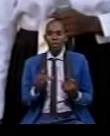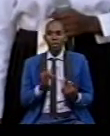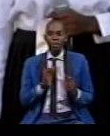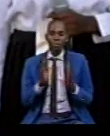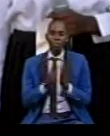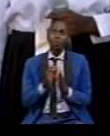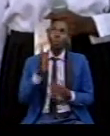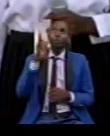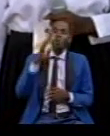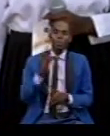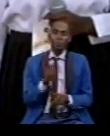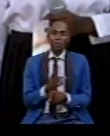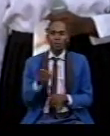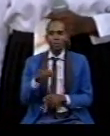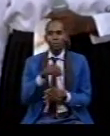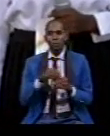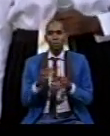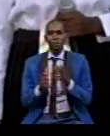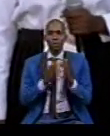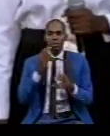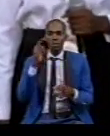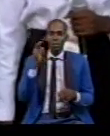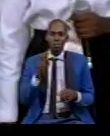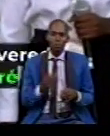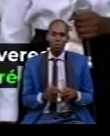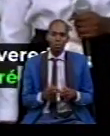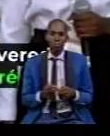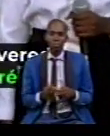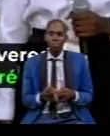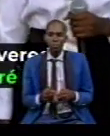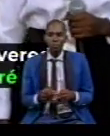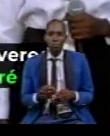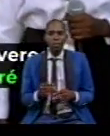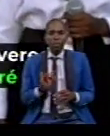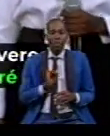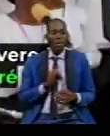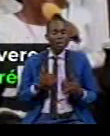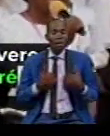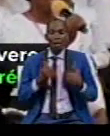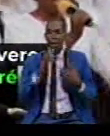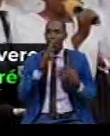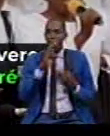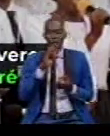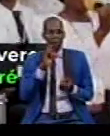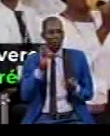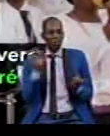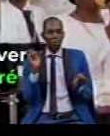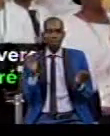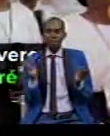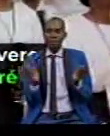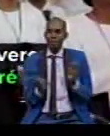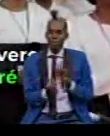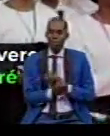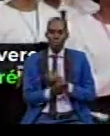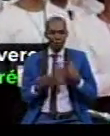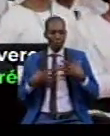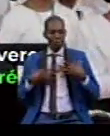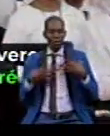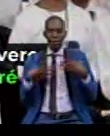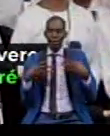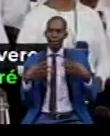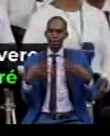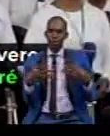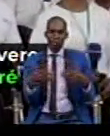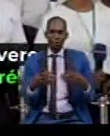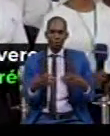know you have done it. You cannot deny those who repent and believe on Christ. We know you